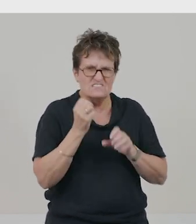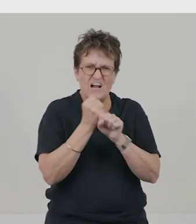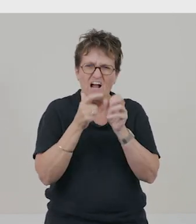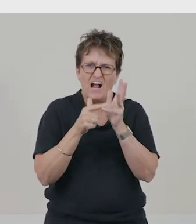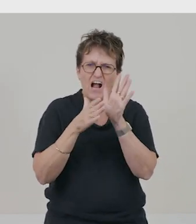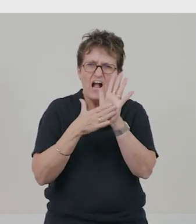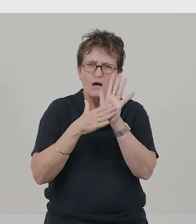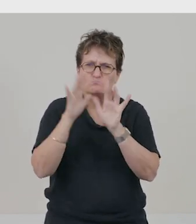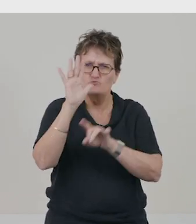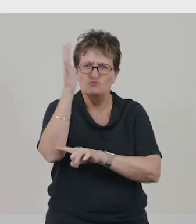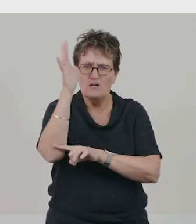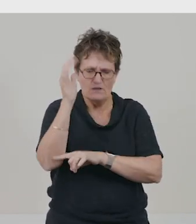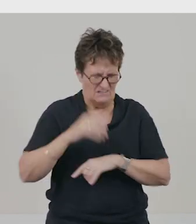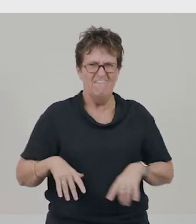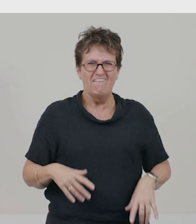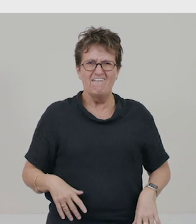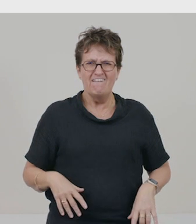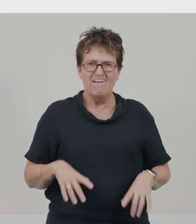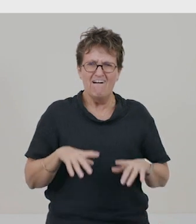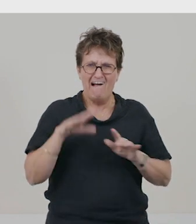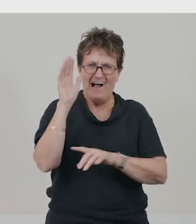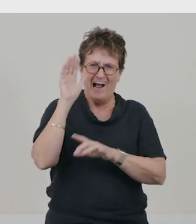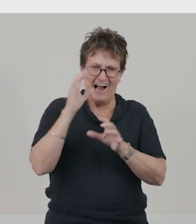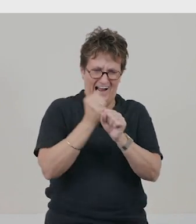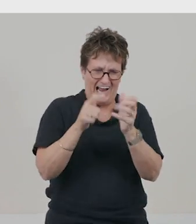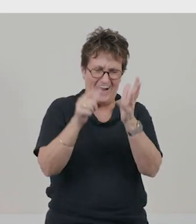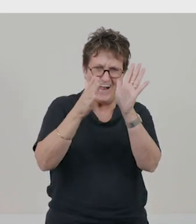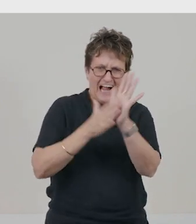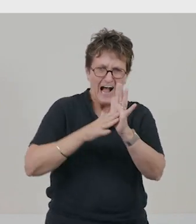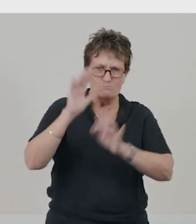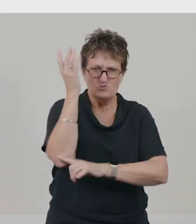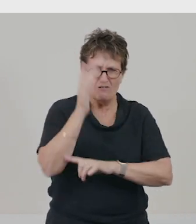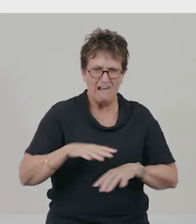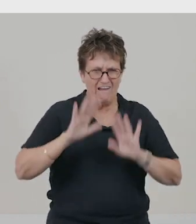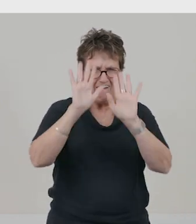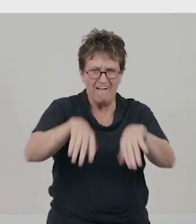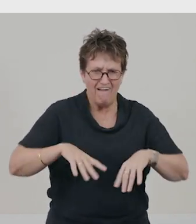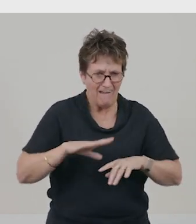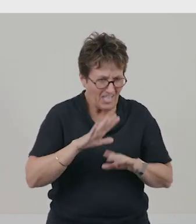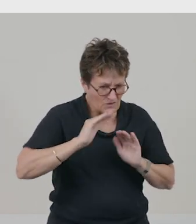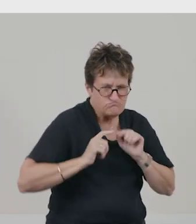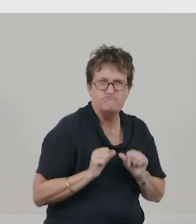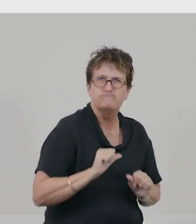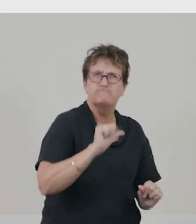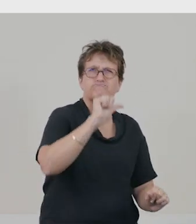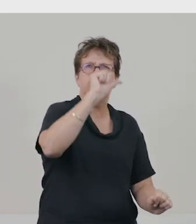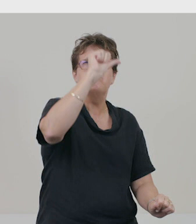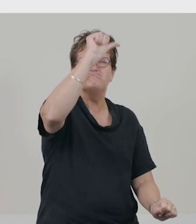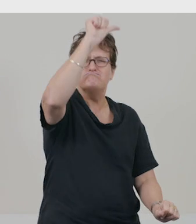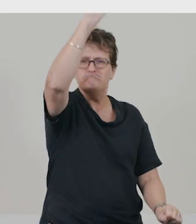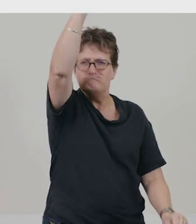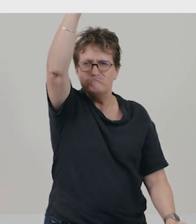tree?" said Wallace. "This gum tree is 60 metres tall. It is much taller than